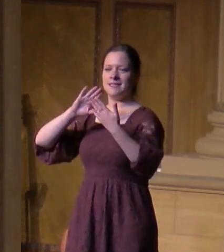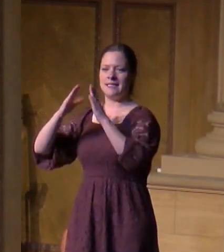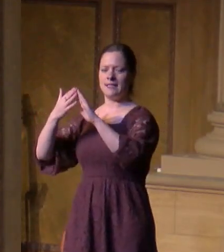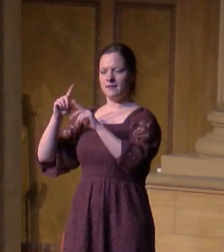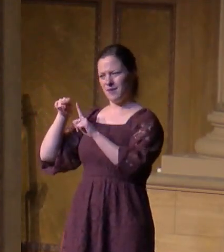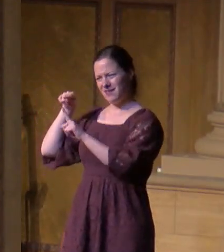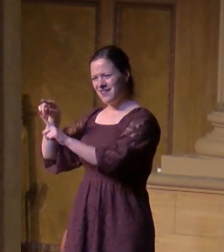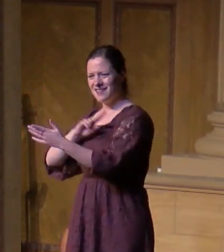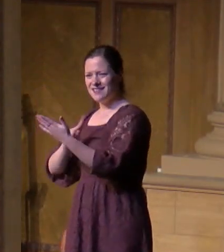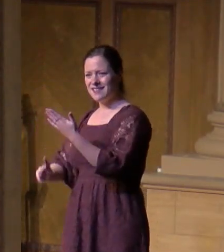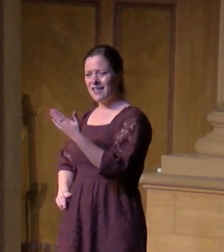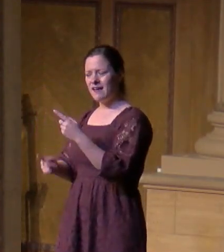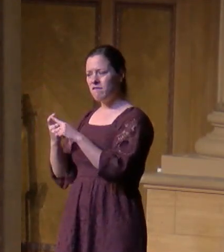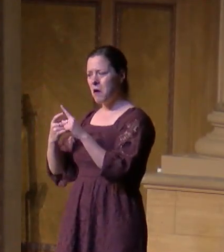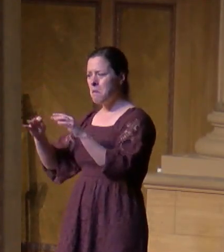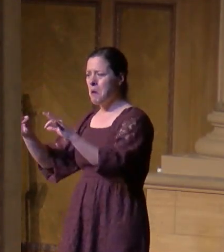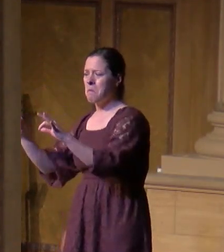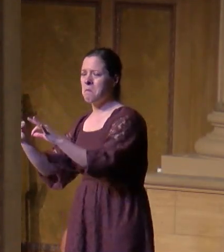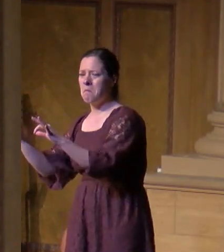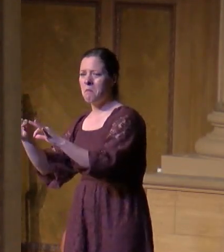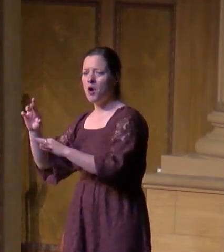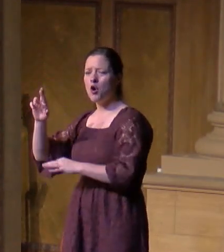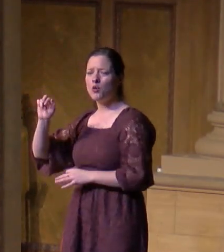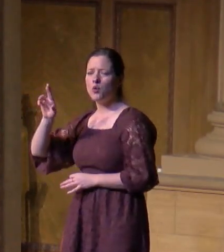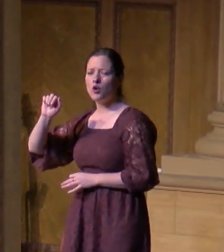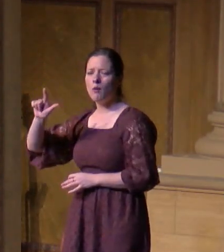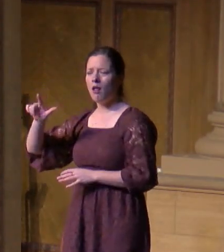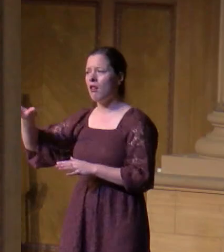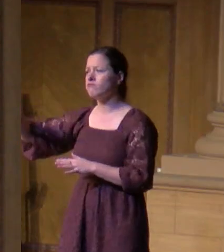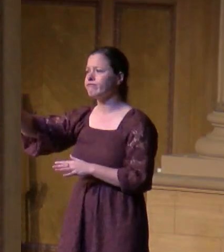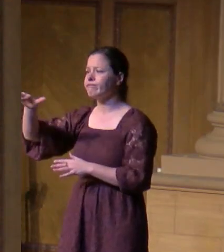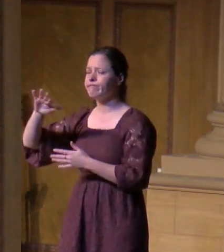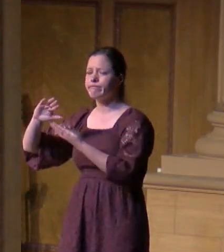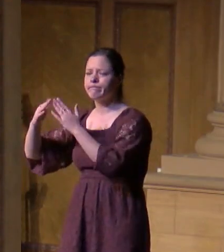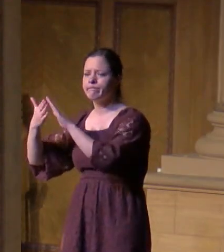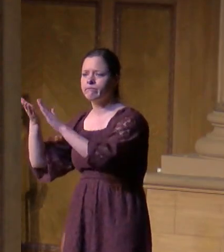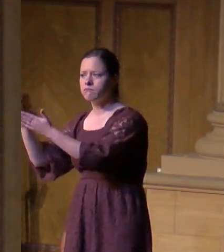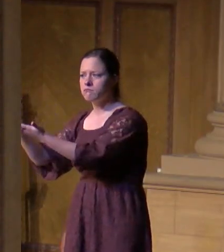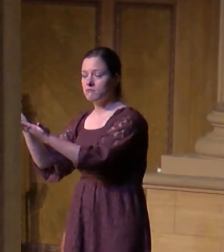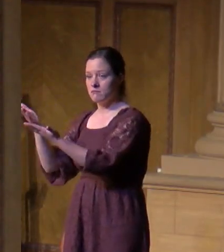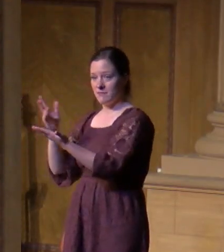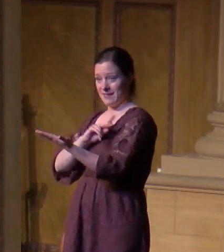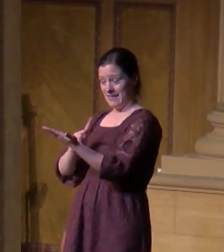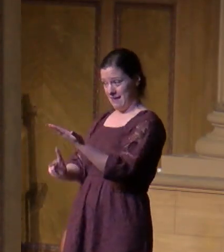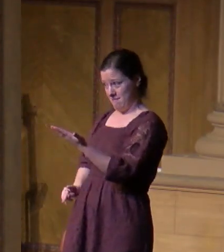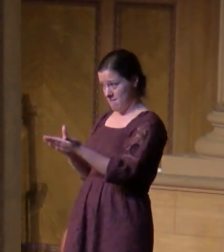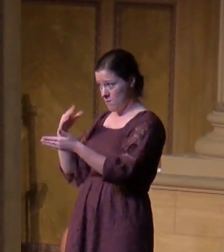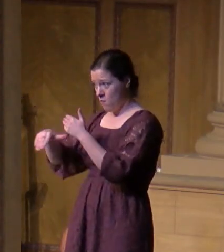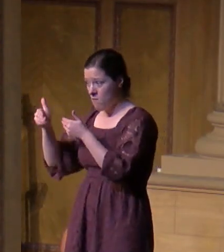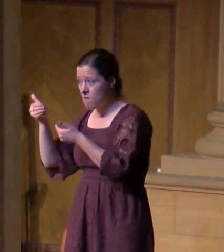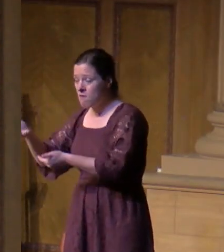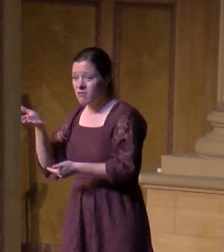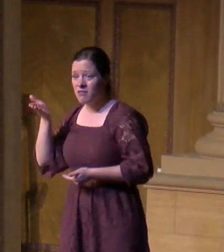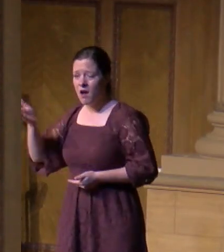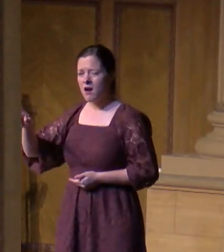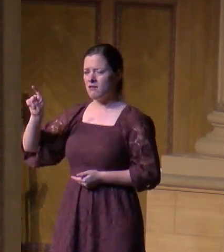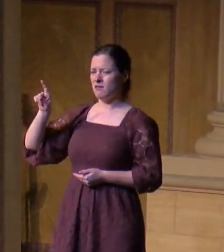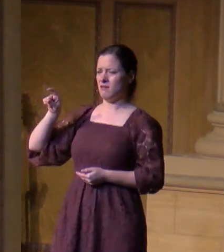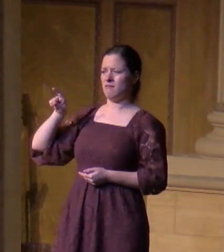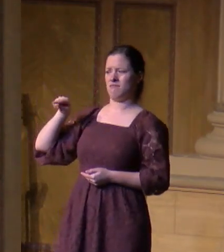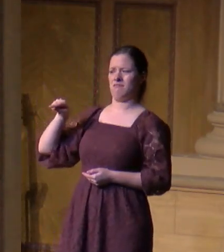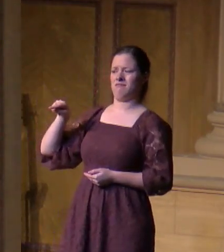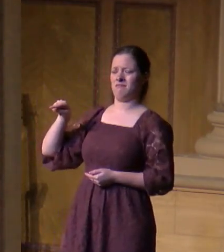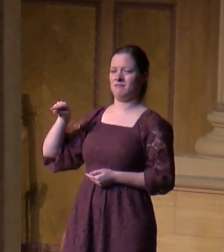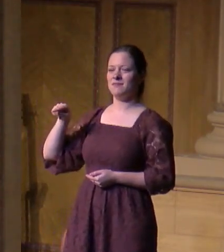to come from the tiny little rural town of Bethlehem that's where royalty is going to come from so the